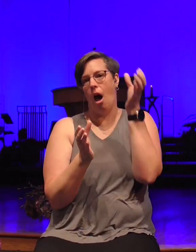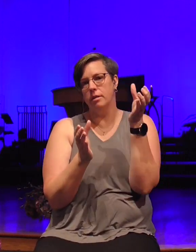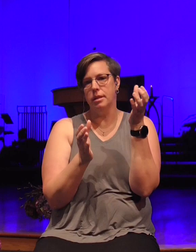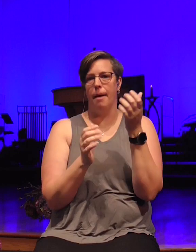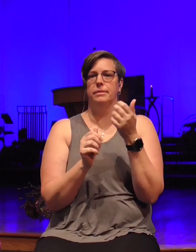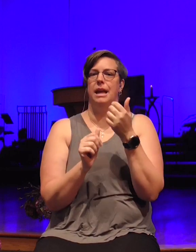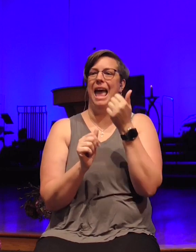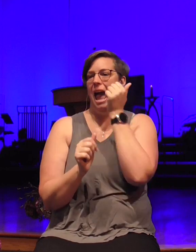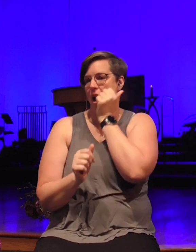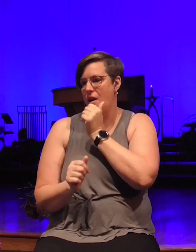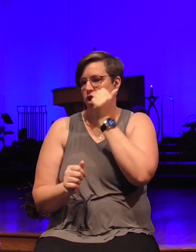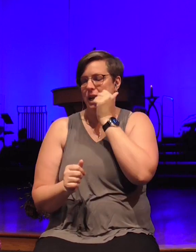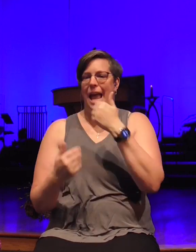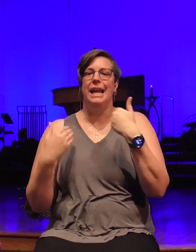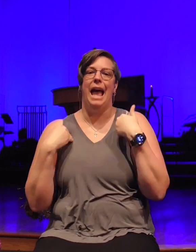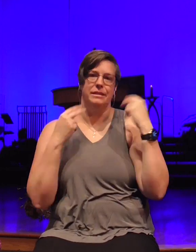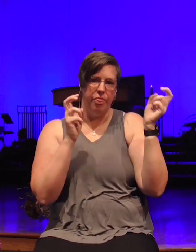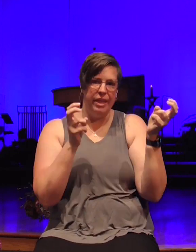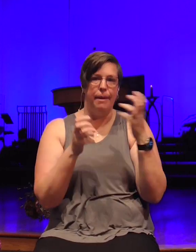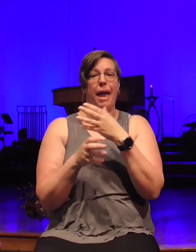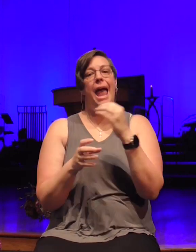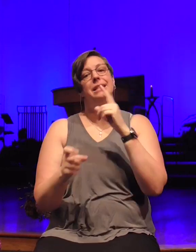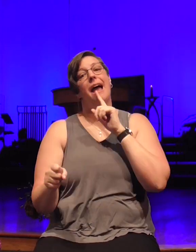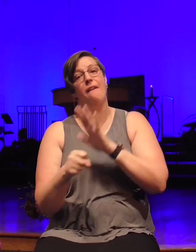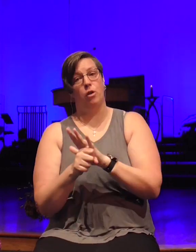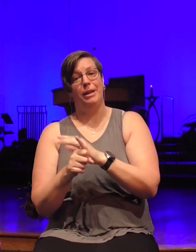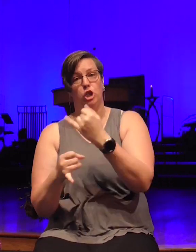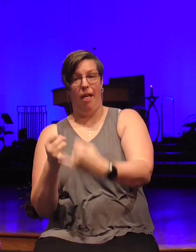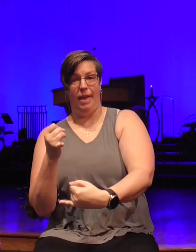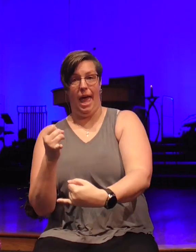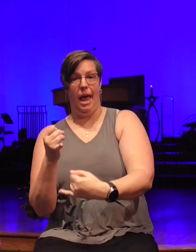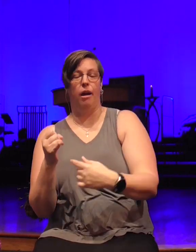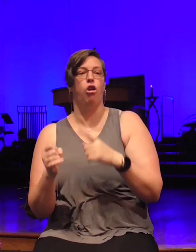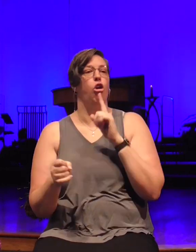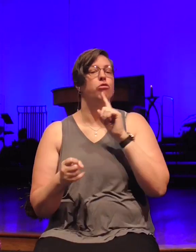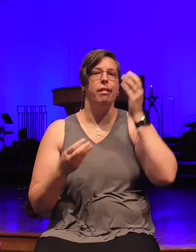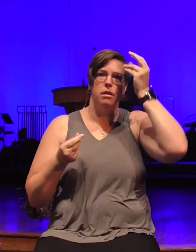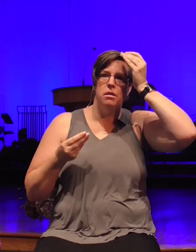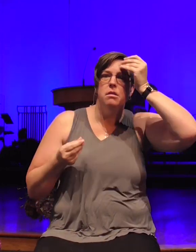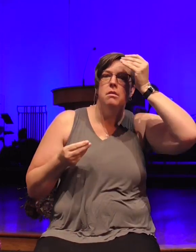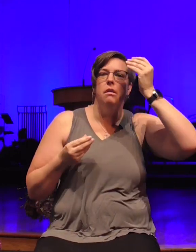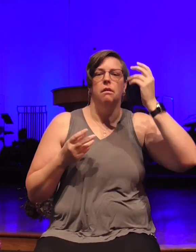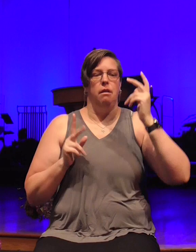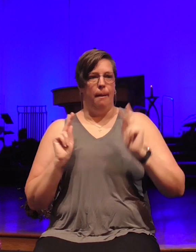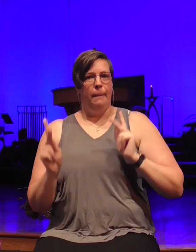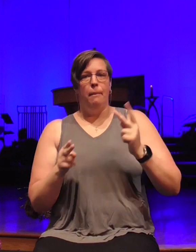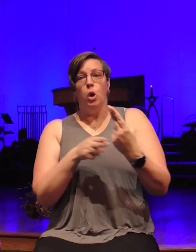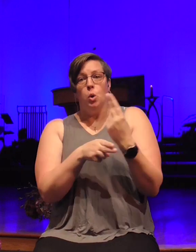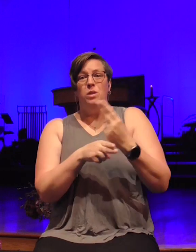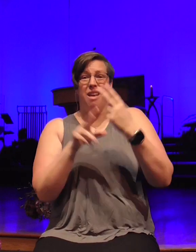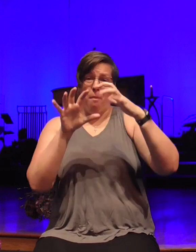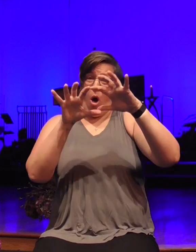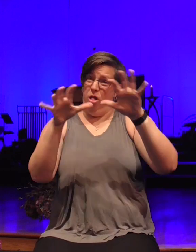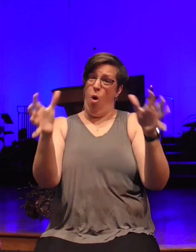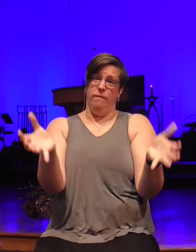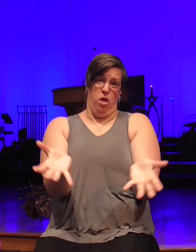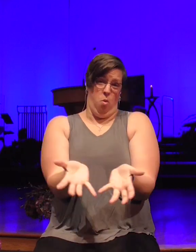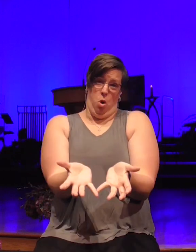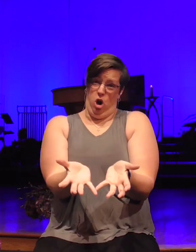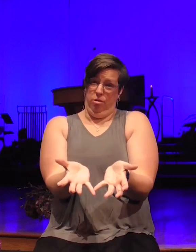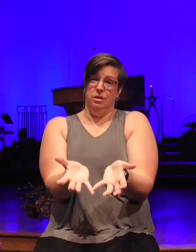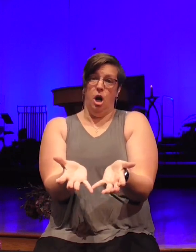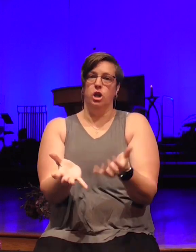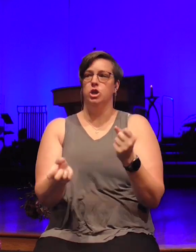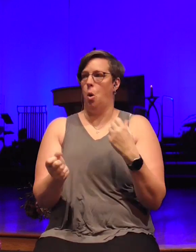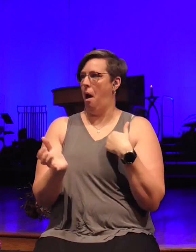a theme, and then an affirmation at the end. They're very contemplative, and people use them all over the world. And so I